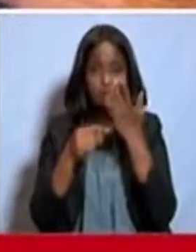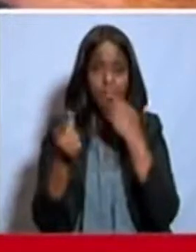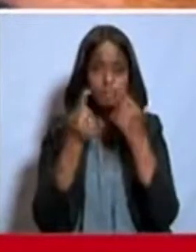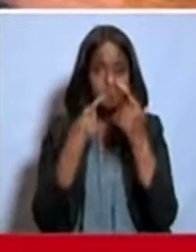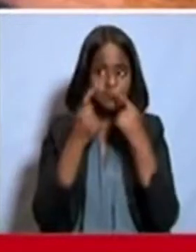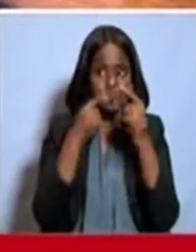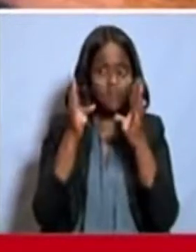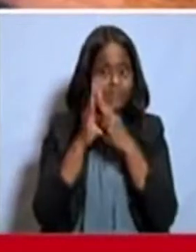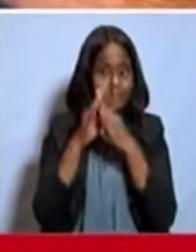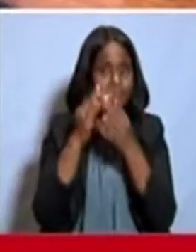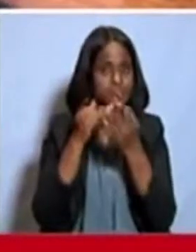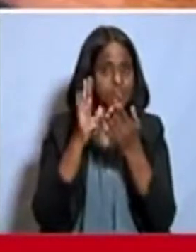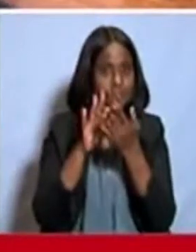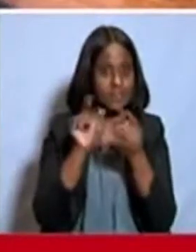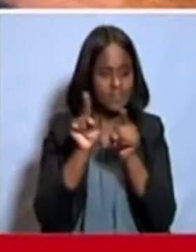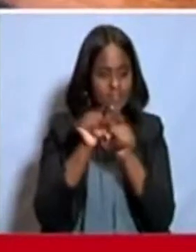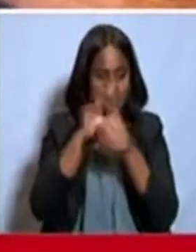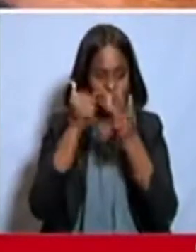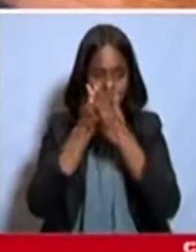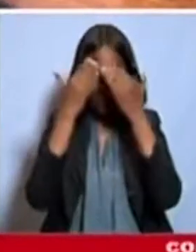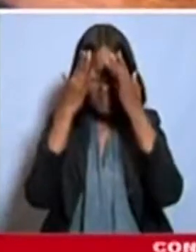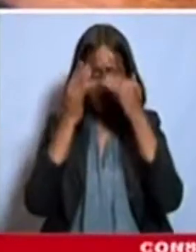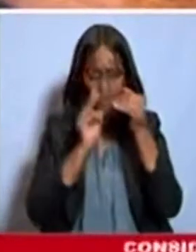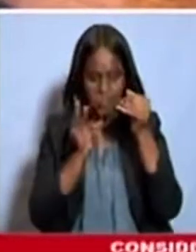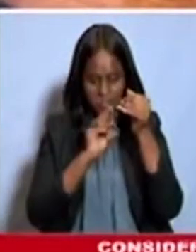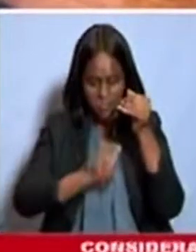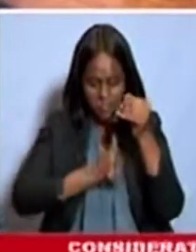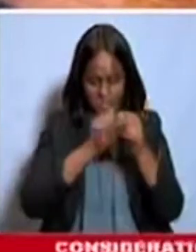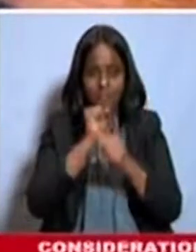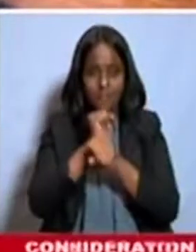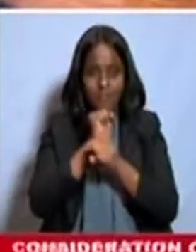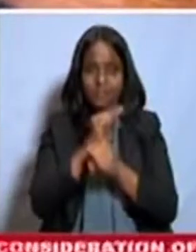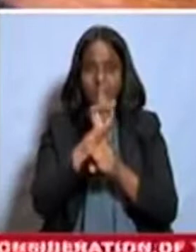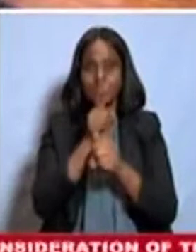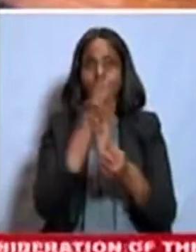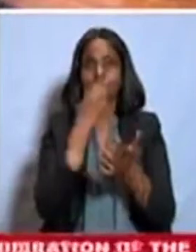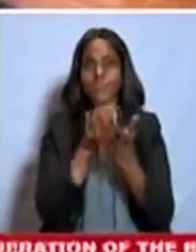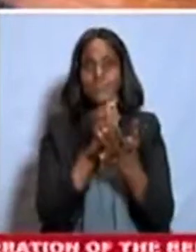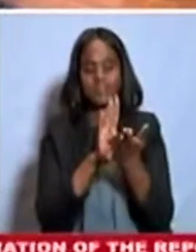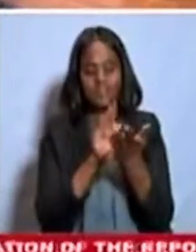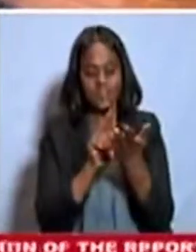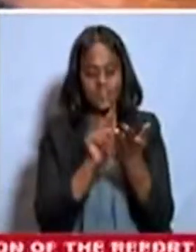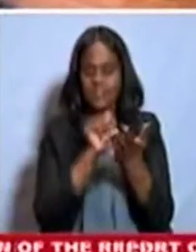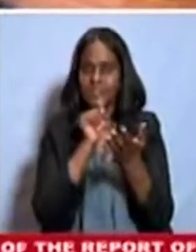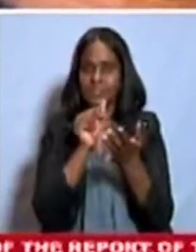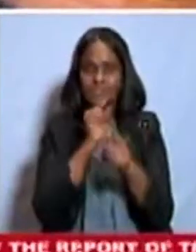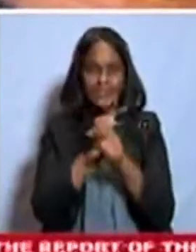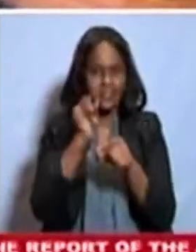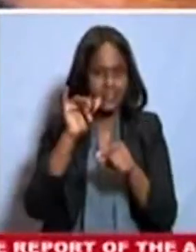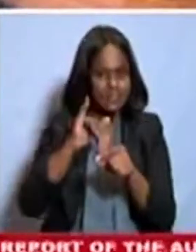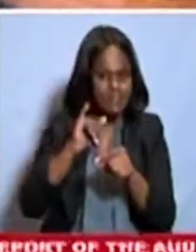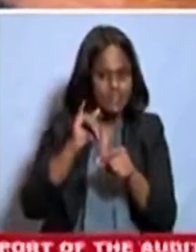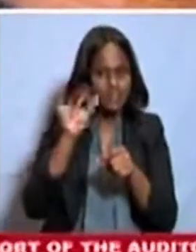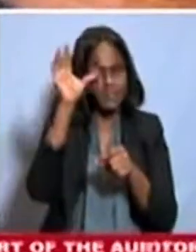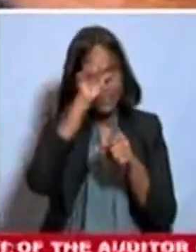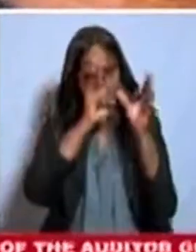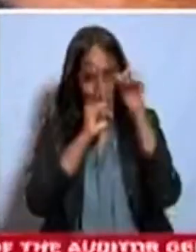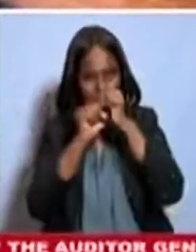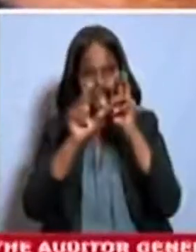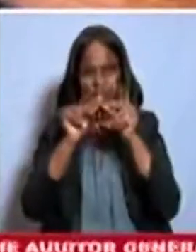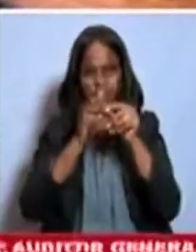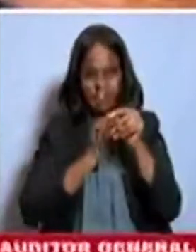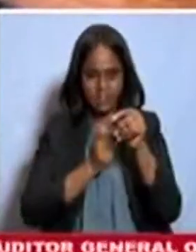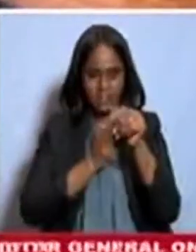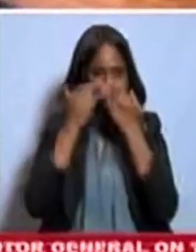interaction. As you are aware, we work on evidence and not hearsay or speculation. So I